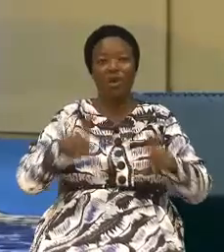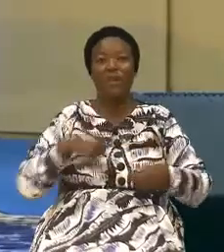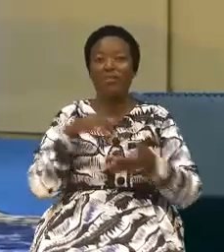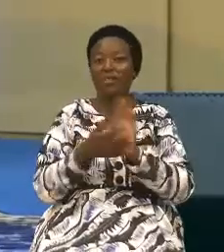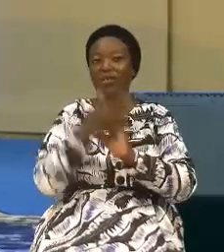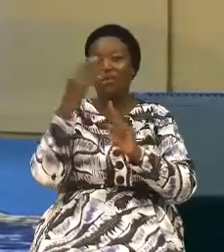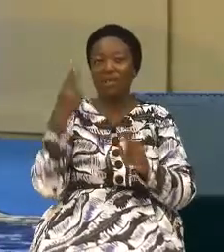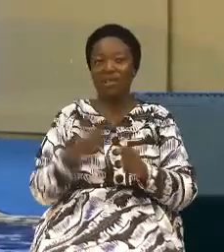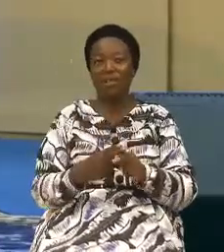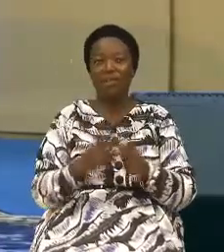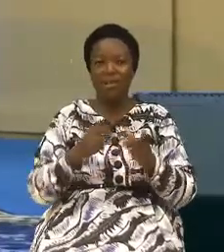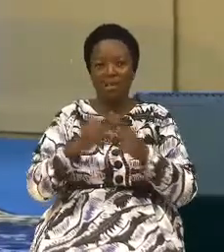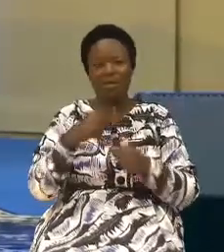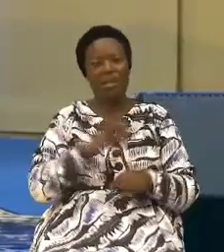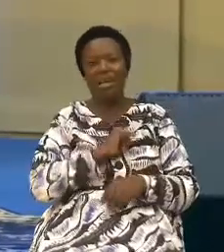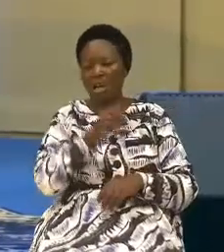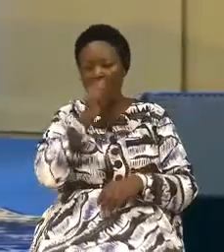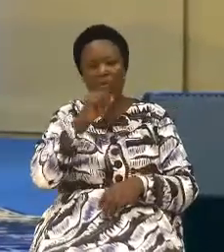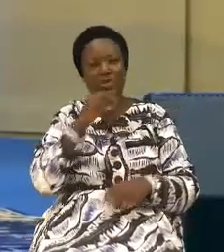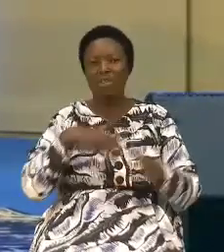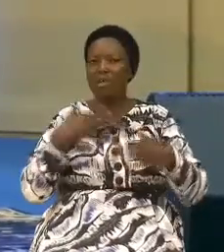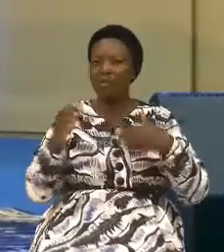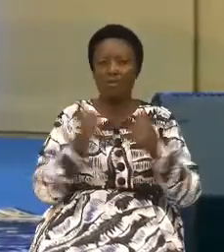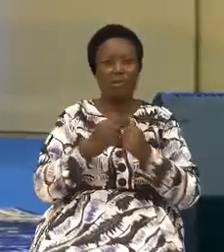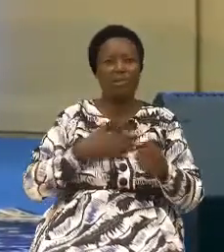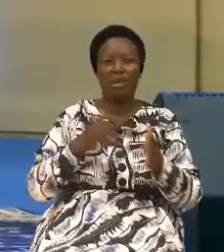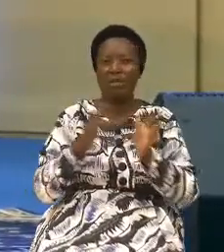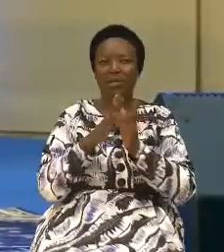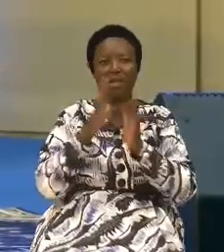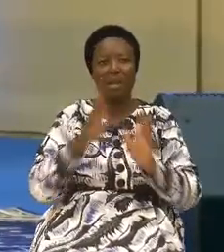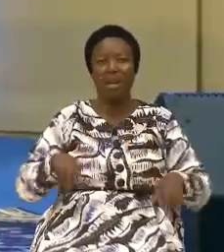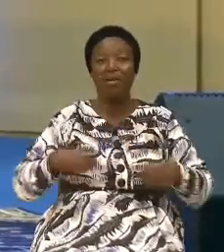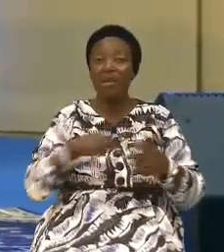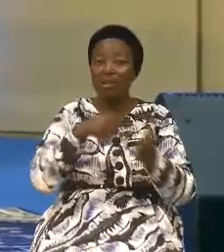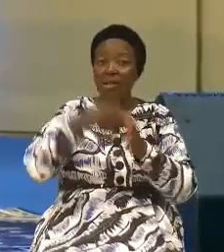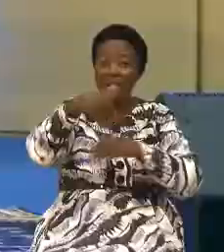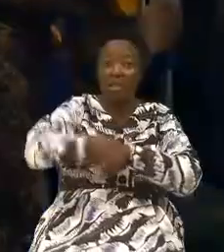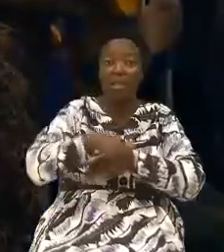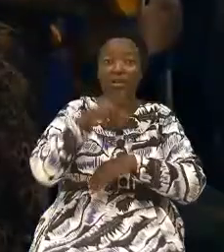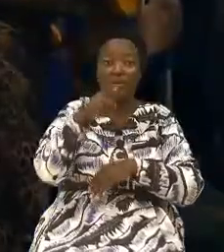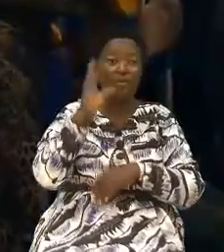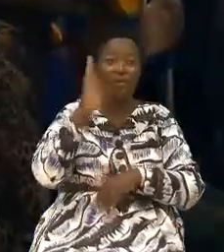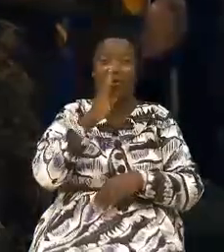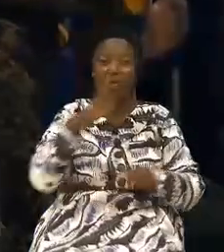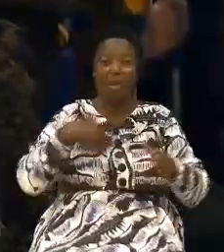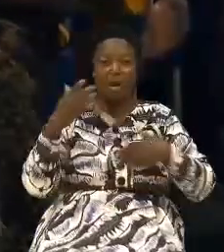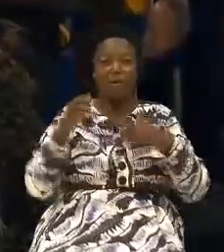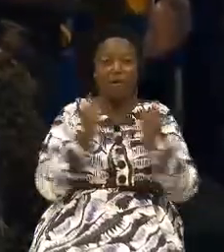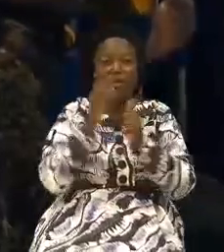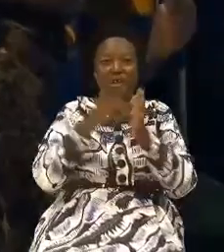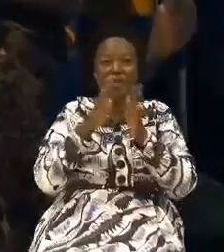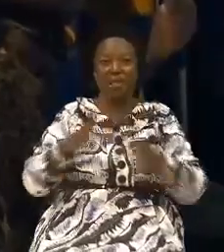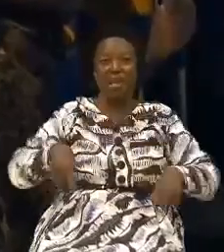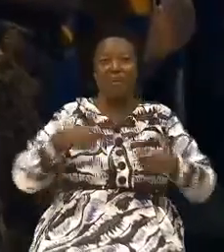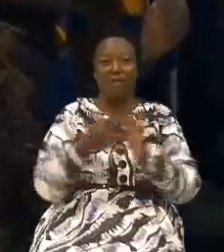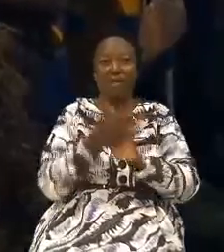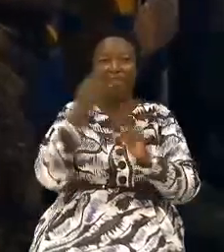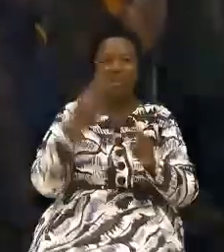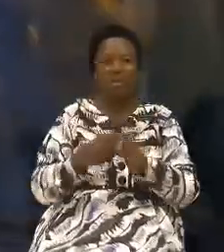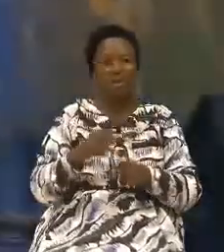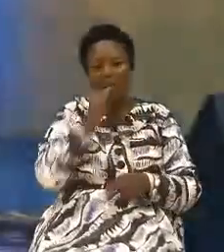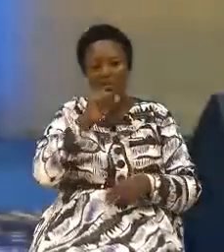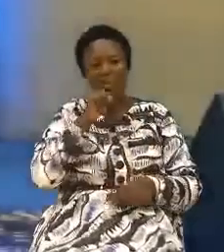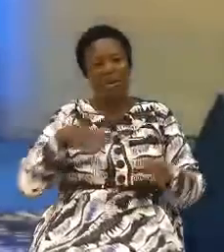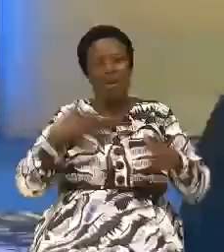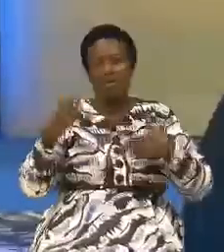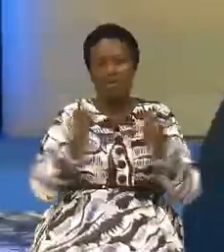I'm not happy with my Christian life. Tonight, you'll be happy with your Christian life. I'm not happy with my progress